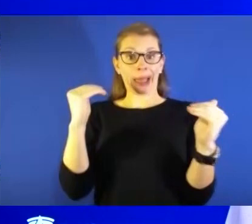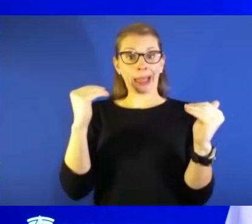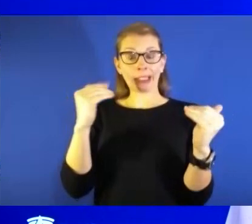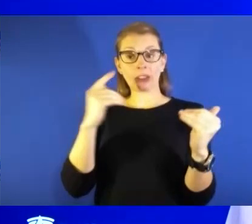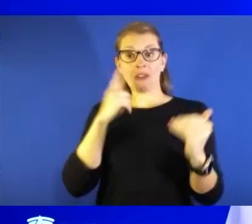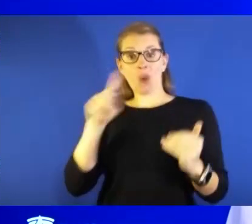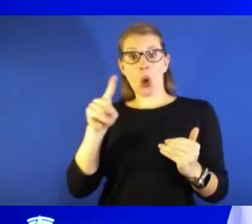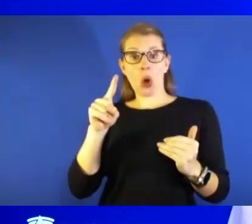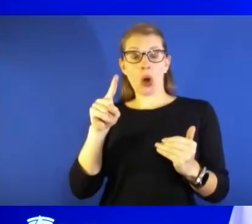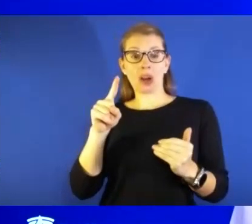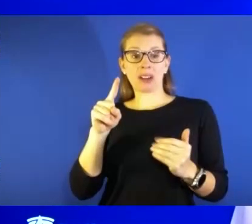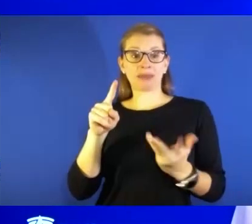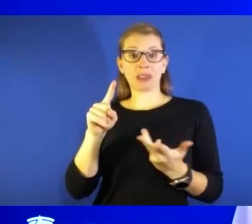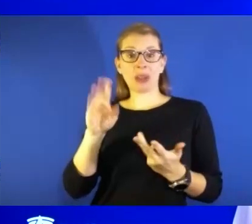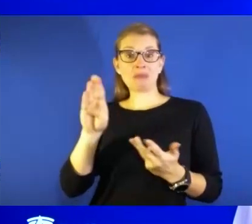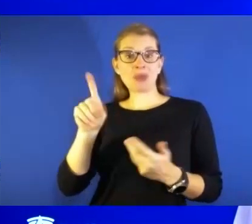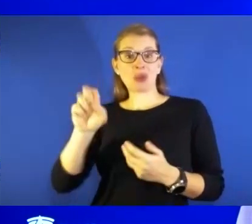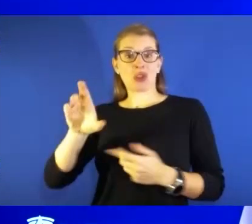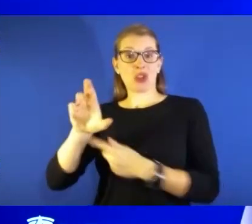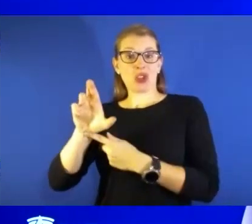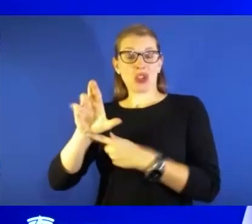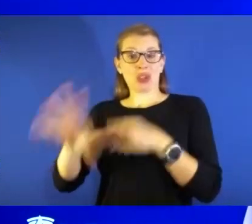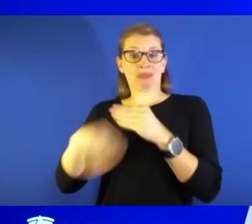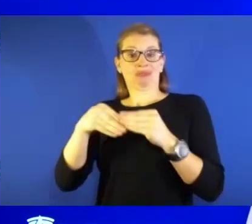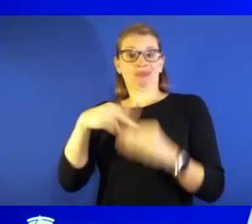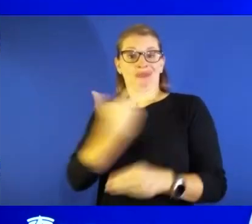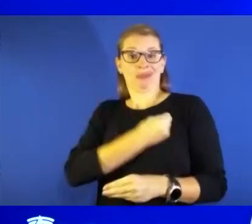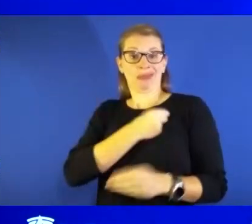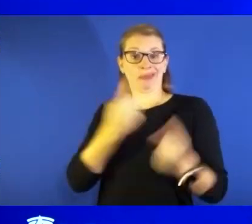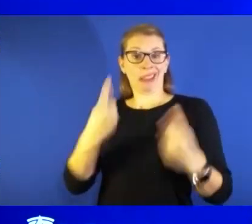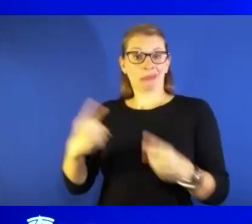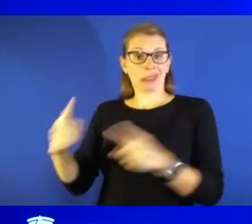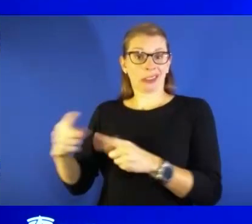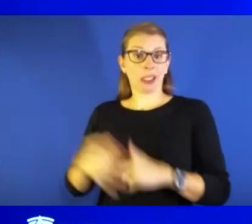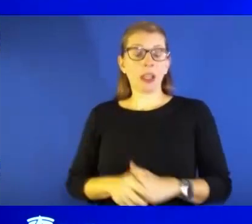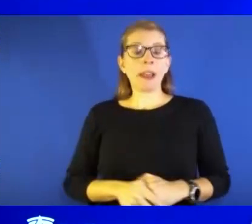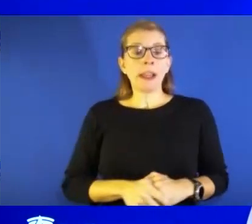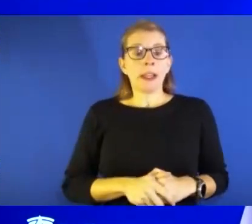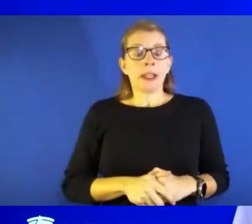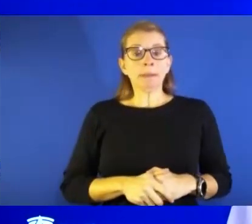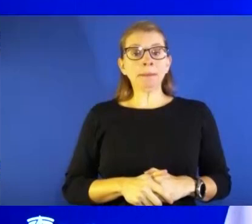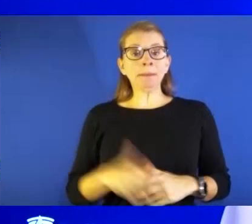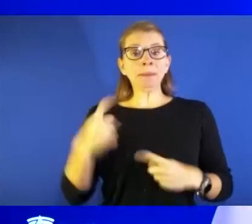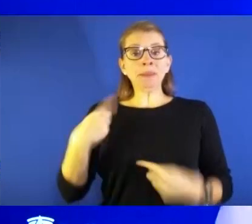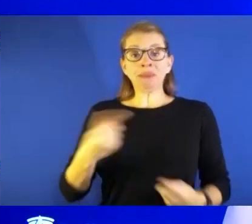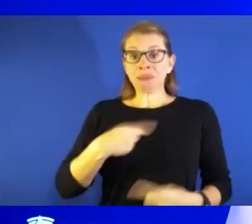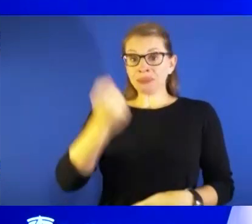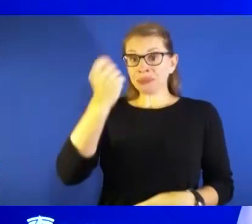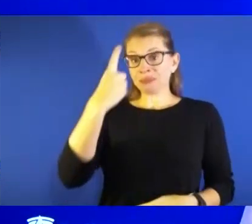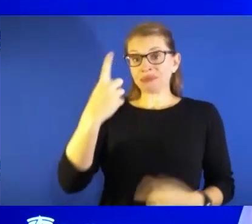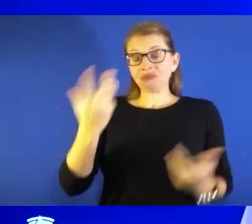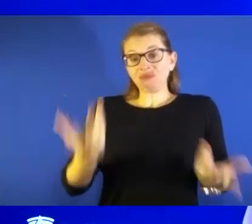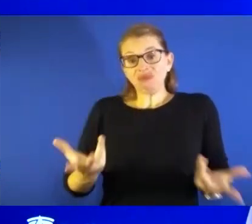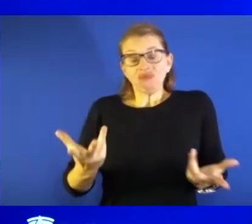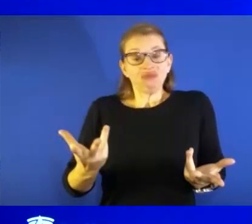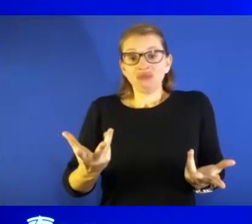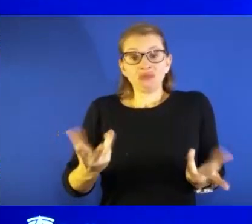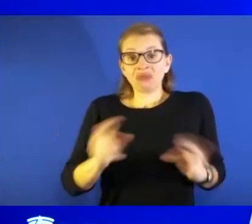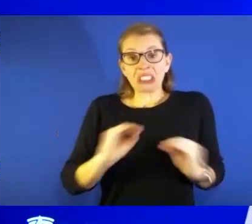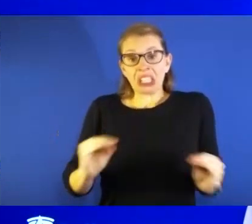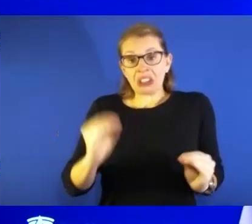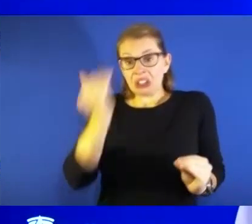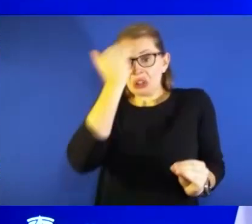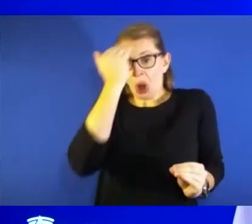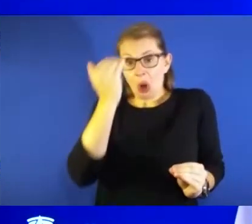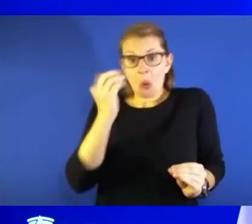booster rollout starts? You know, as far as I understand, there's really nothing to know or bring. I think